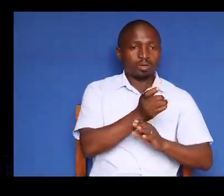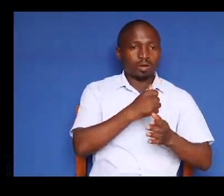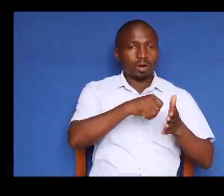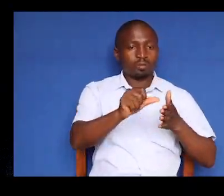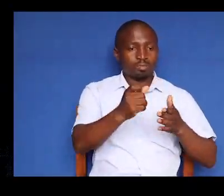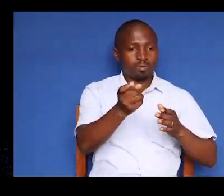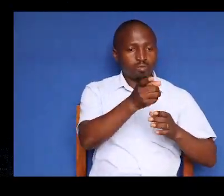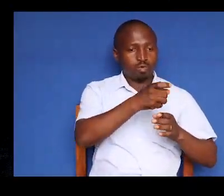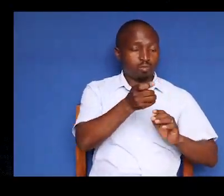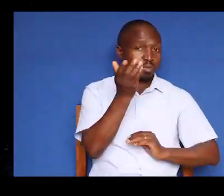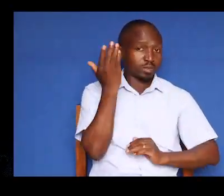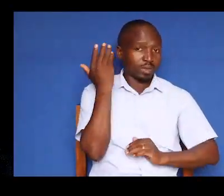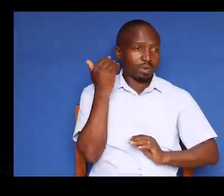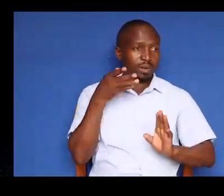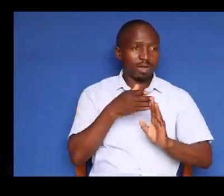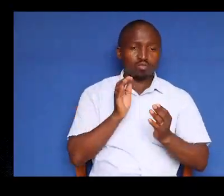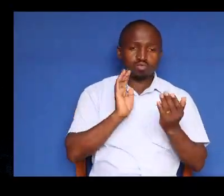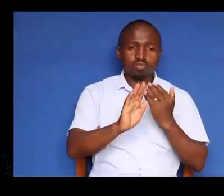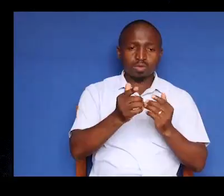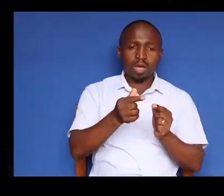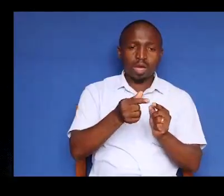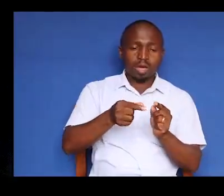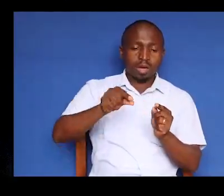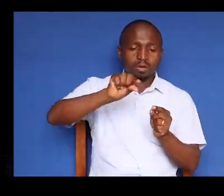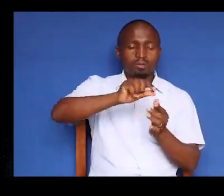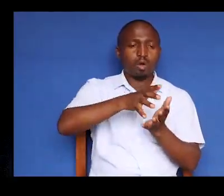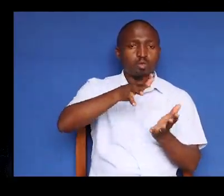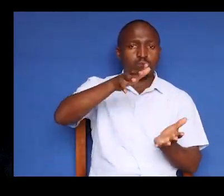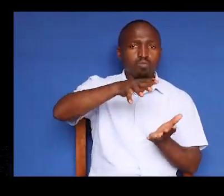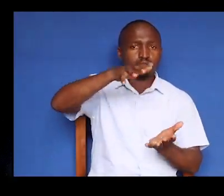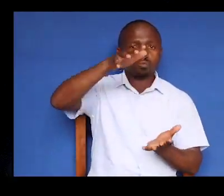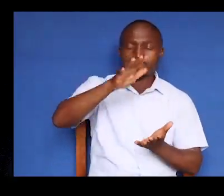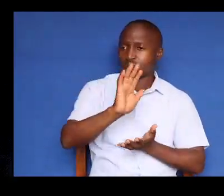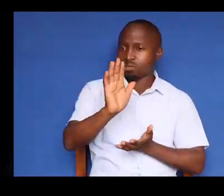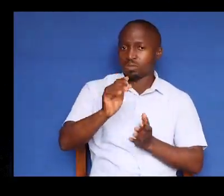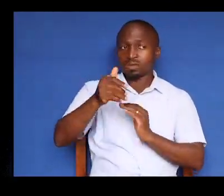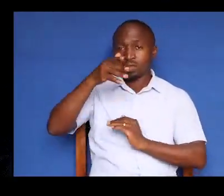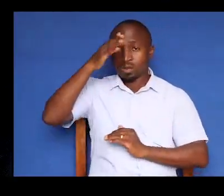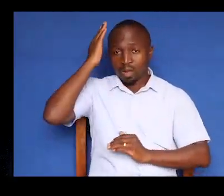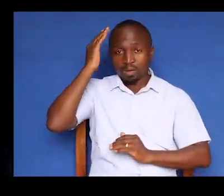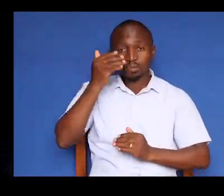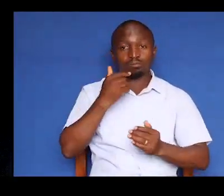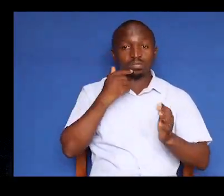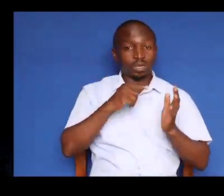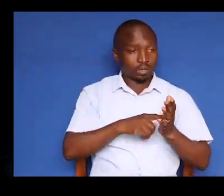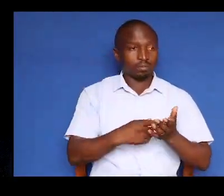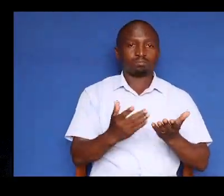loan in order to avoid this big interest rate, because through this interest, government here is to